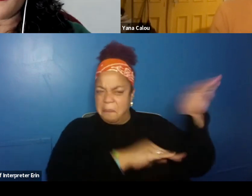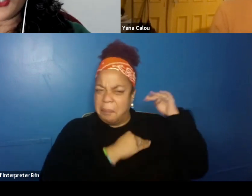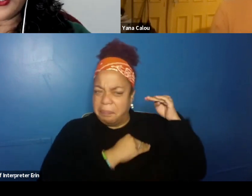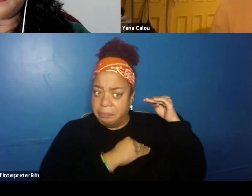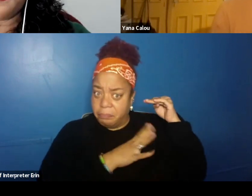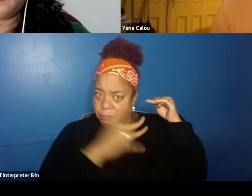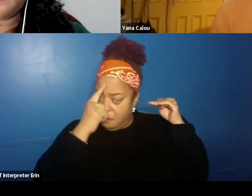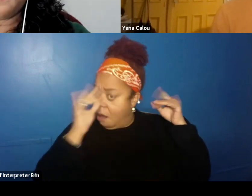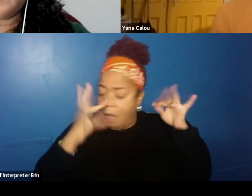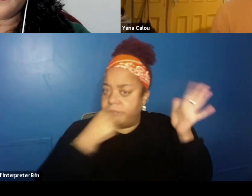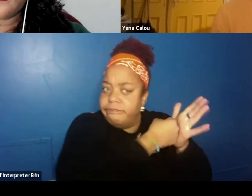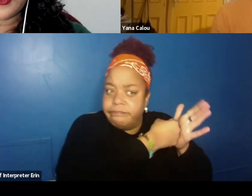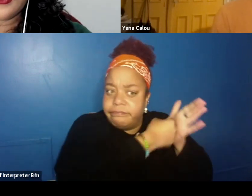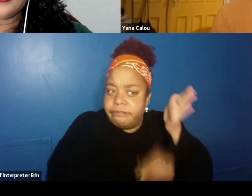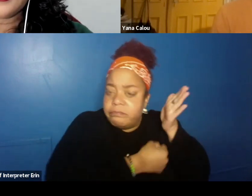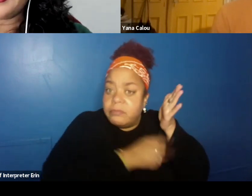economic freedom.